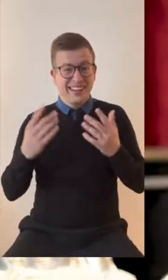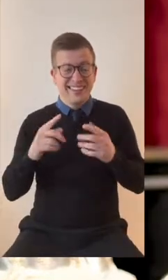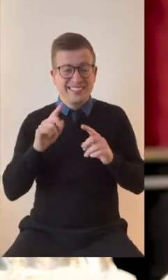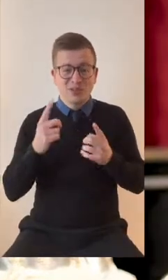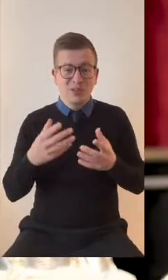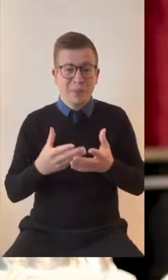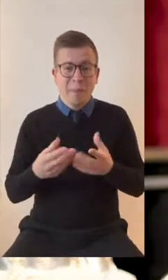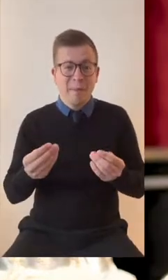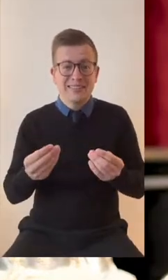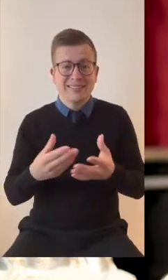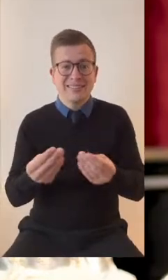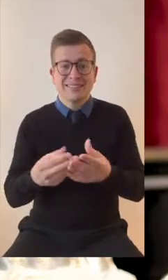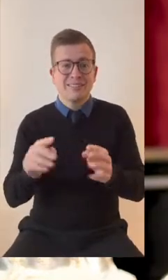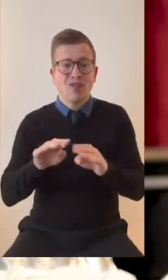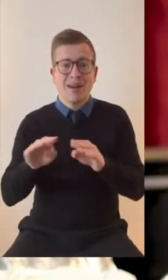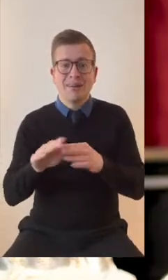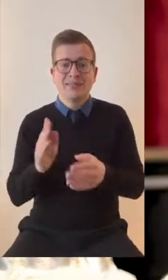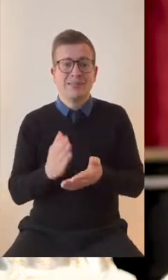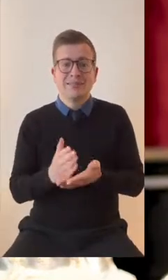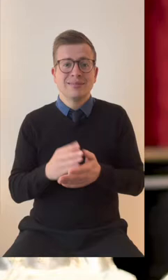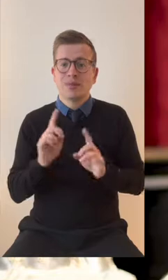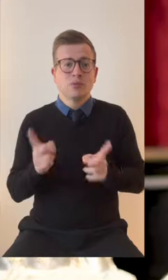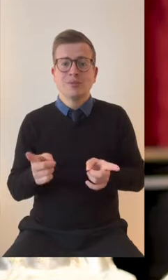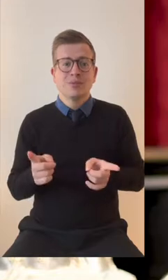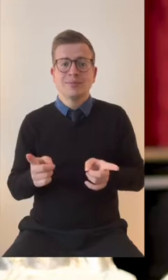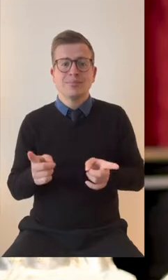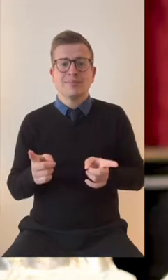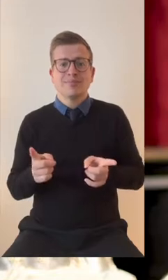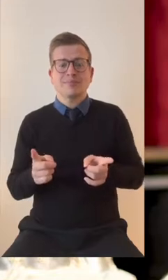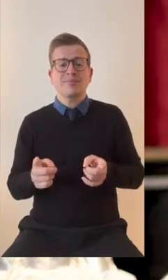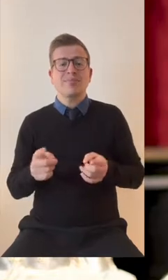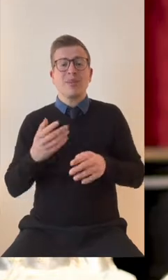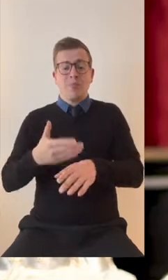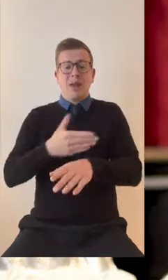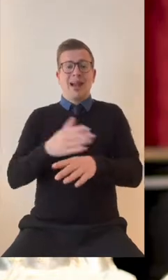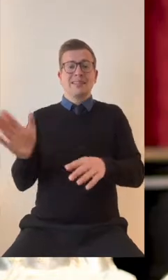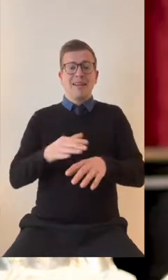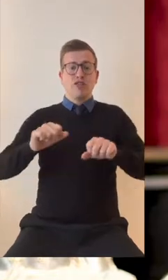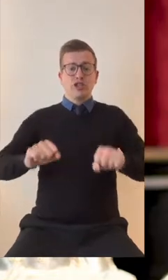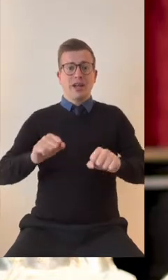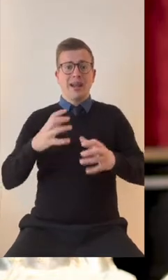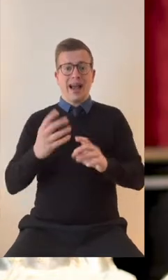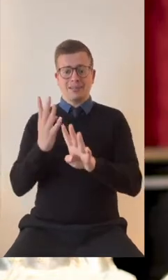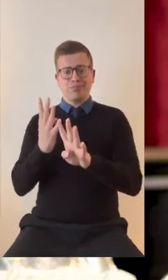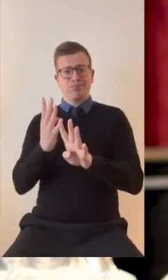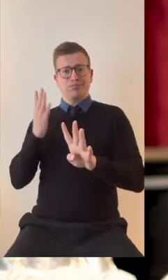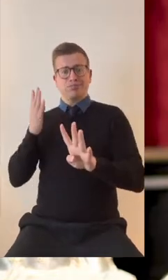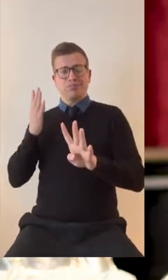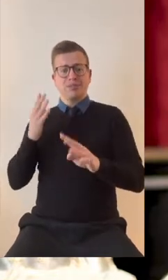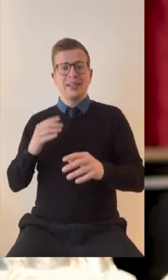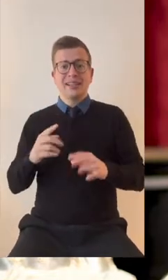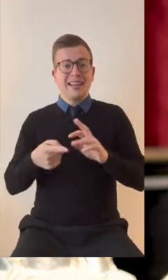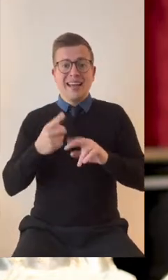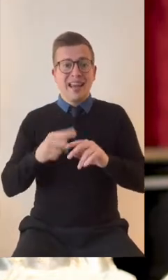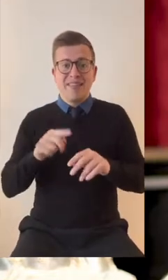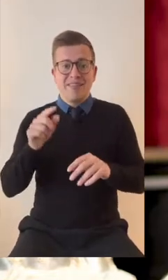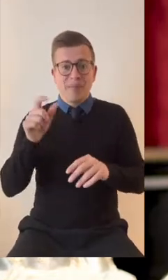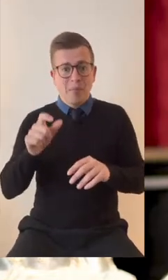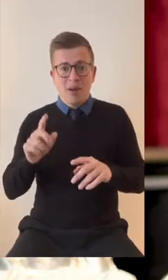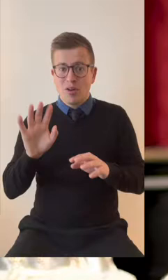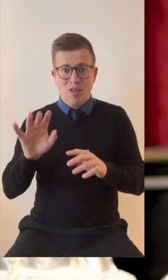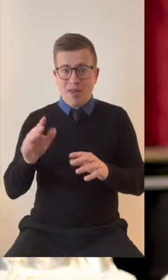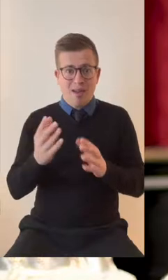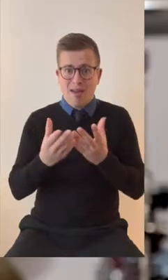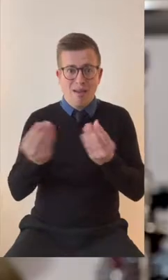miss. And you had, I think, behind every chair, you had a couple of players lined up. So if somebody wasn't there or was slipping